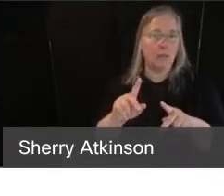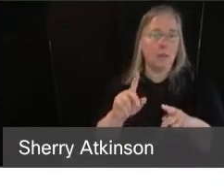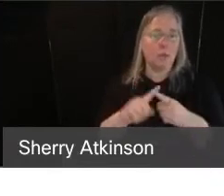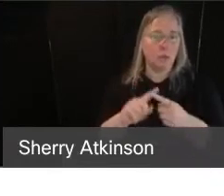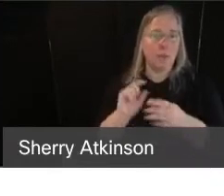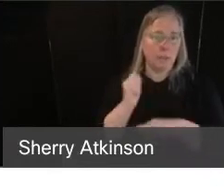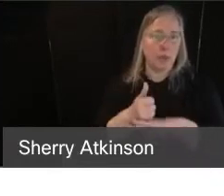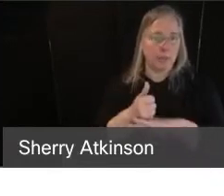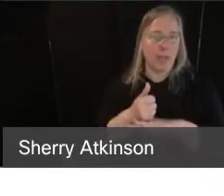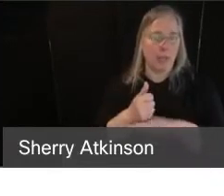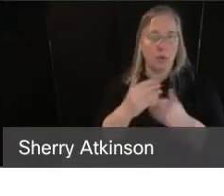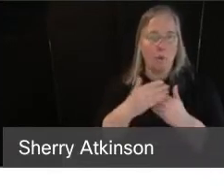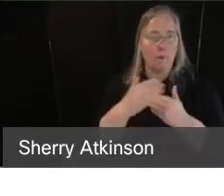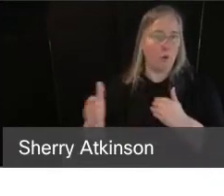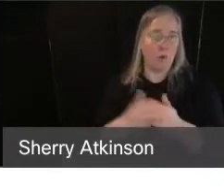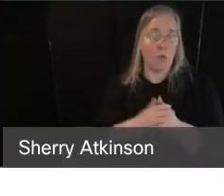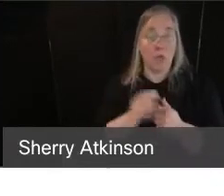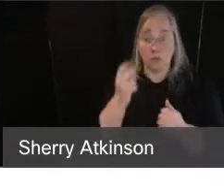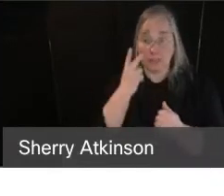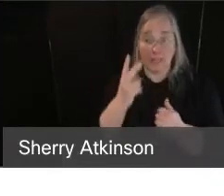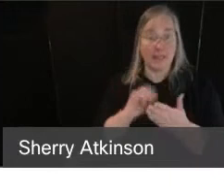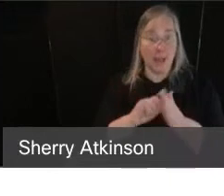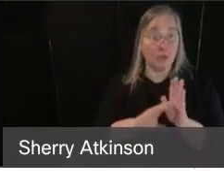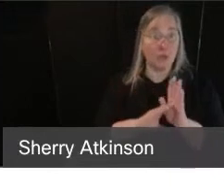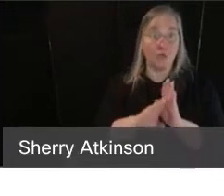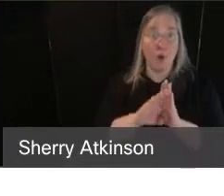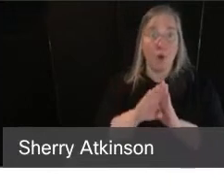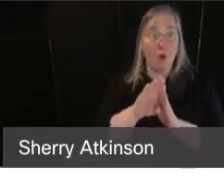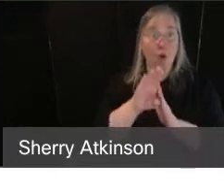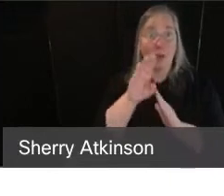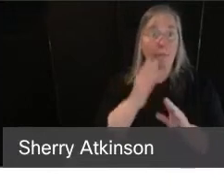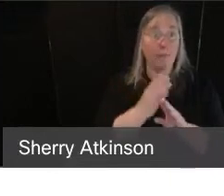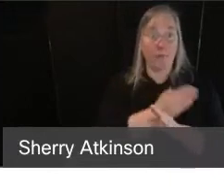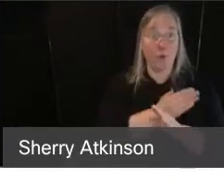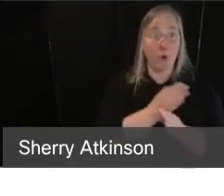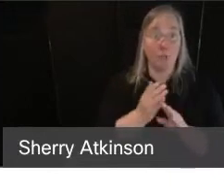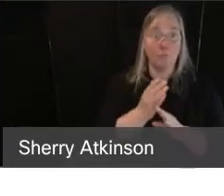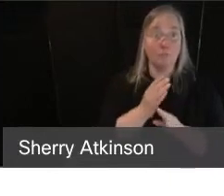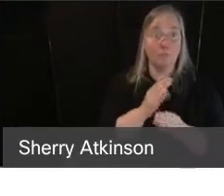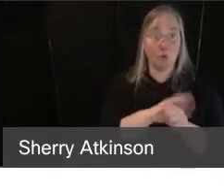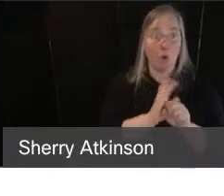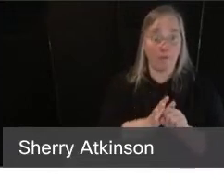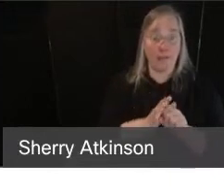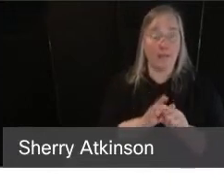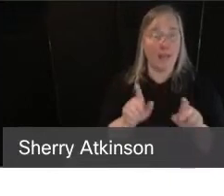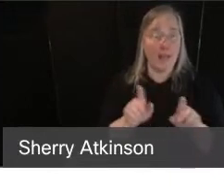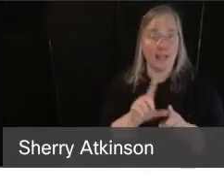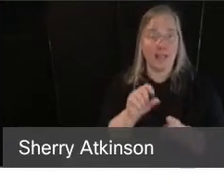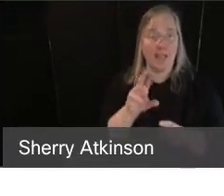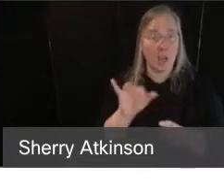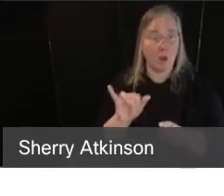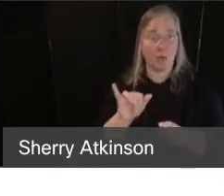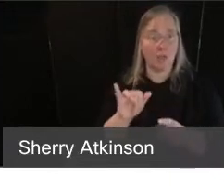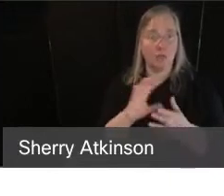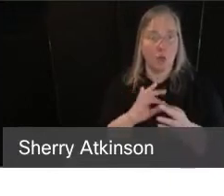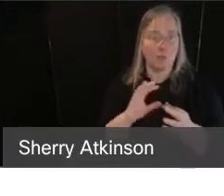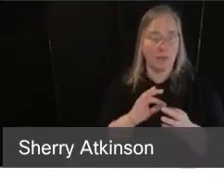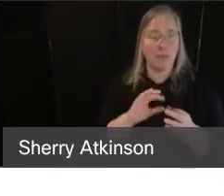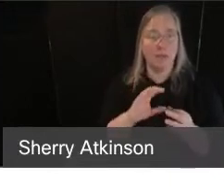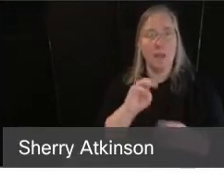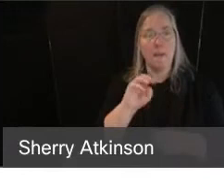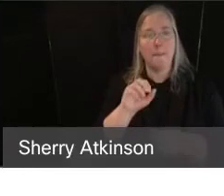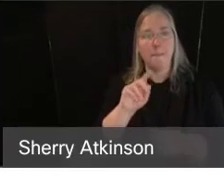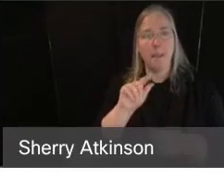can see, it was growing substantially pre-COVID, as Larry talked about, in terms of the growth of Maple Lawn, downtown